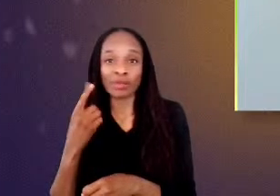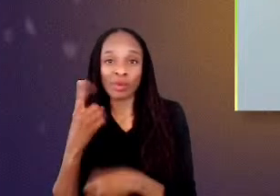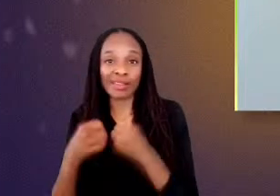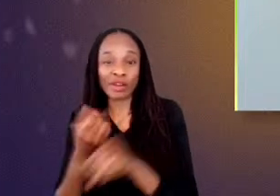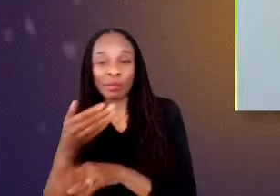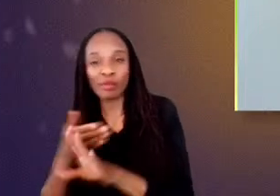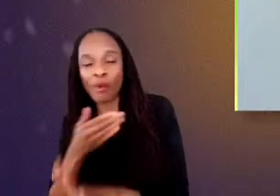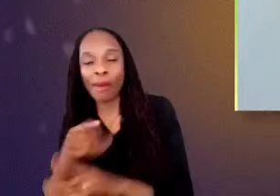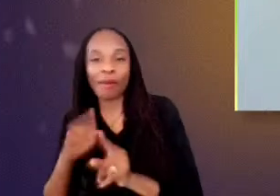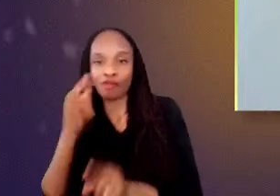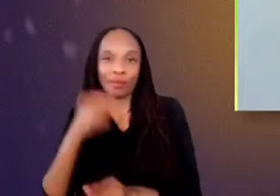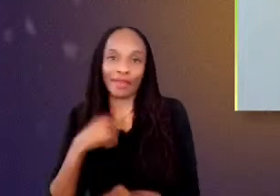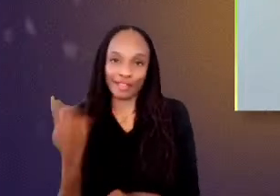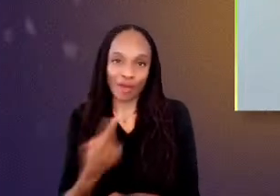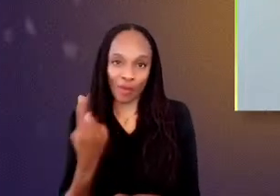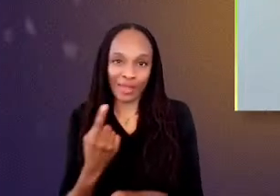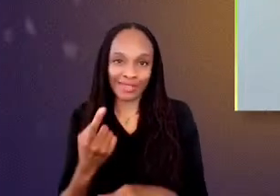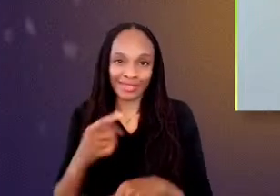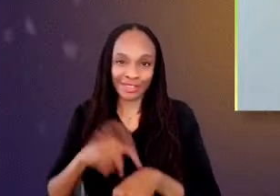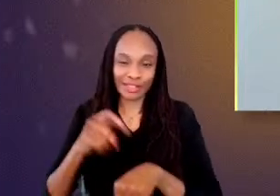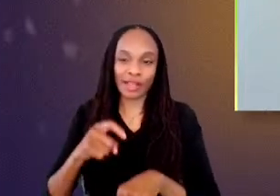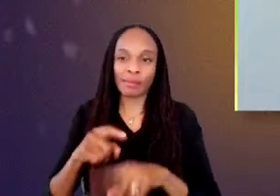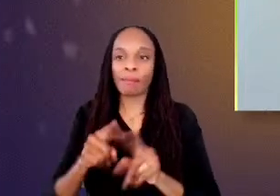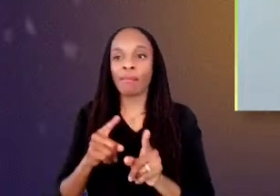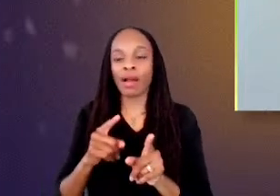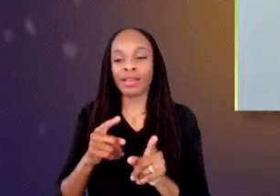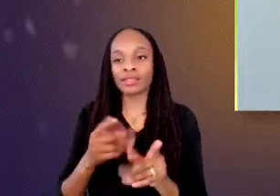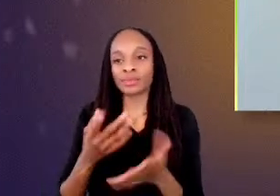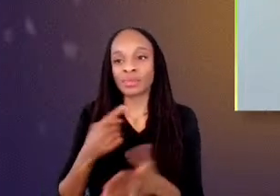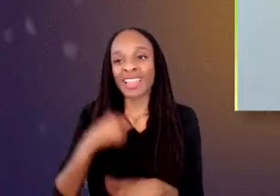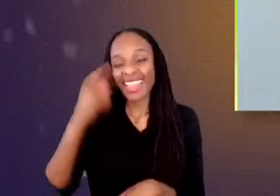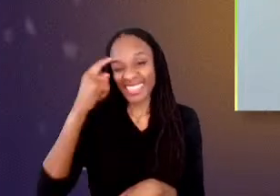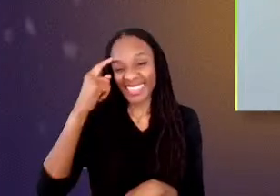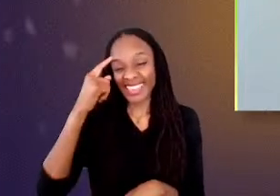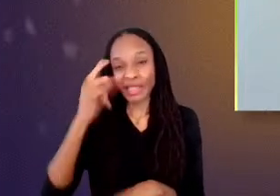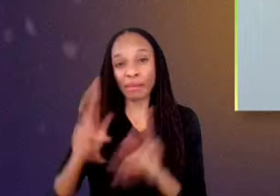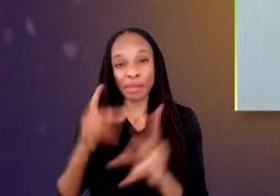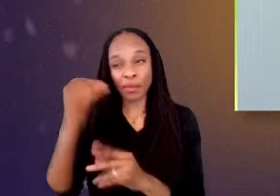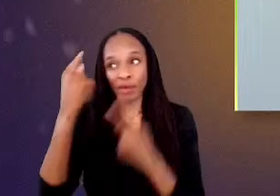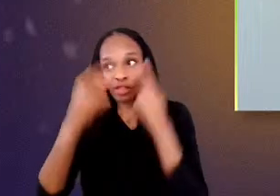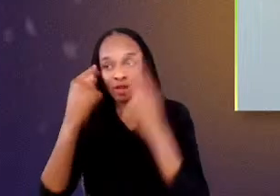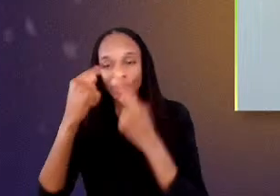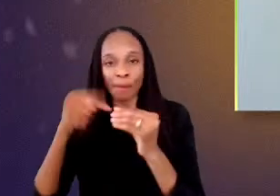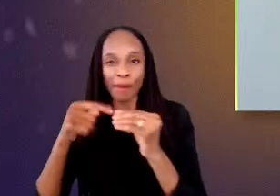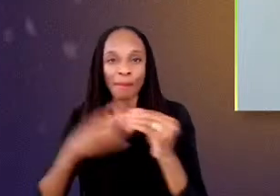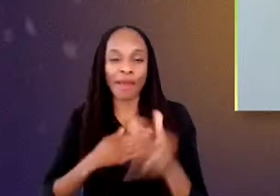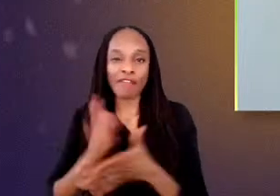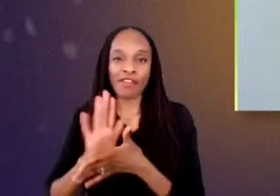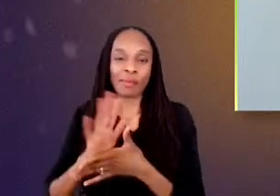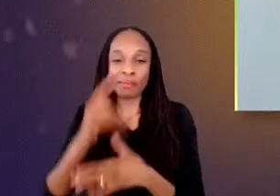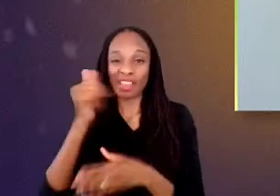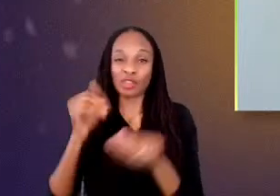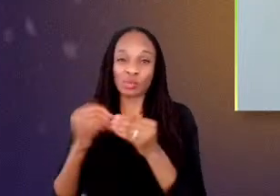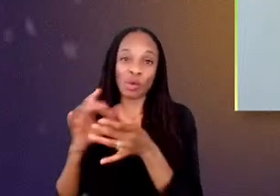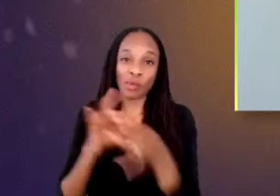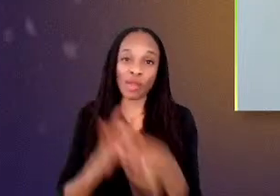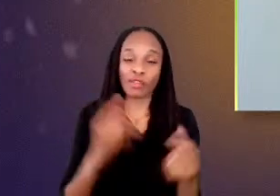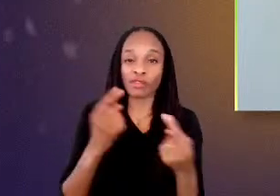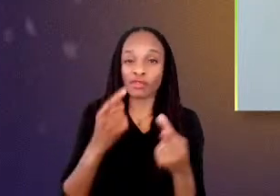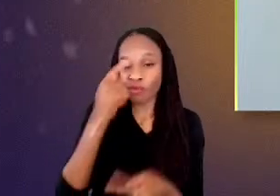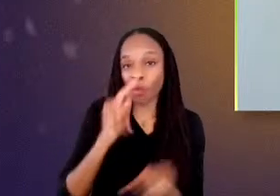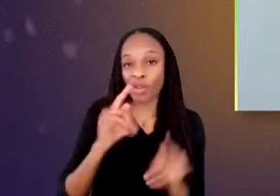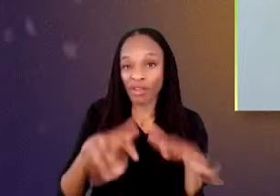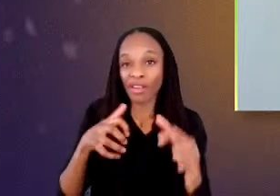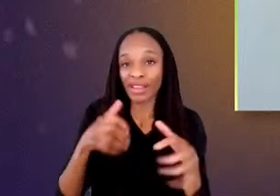the festival, I'm sure it was part of their consideration that it was timely in this new way and maybe relevant for audiences in a new